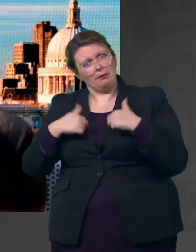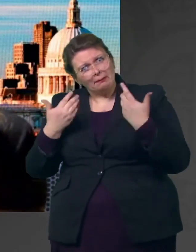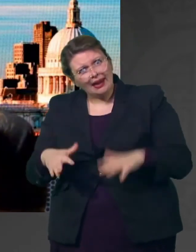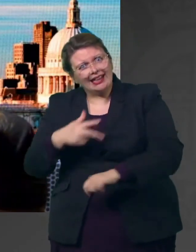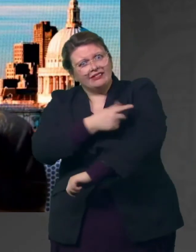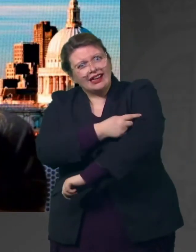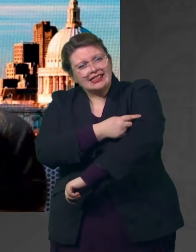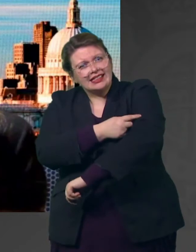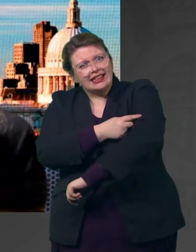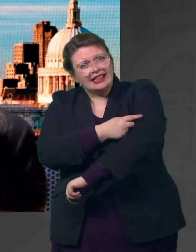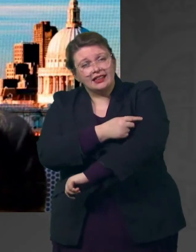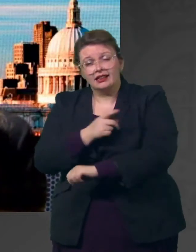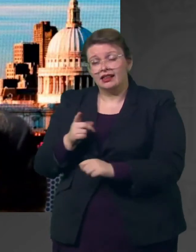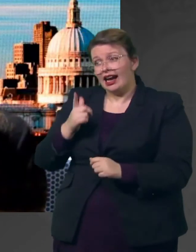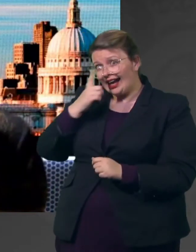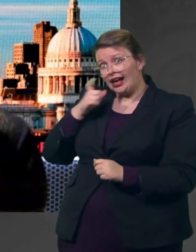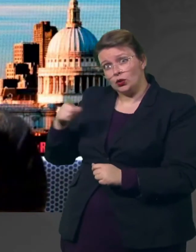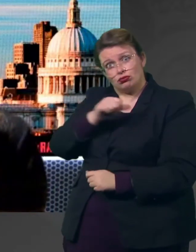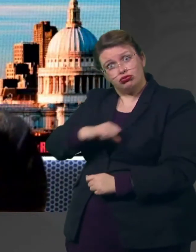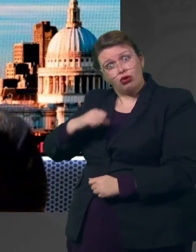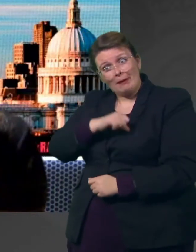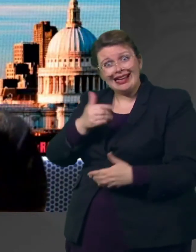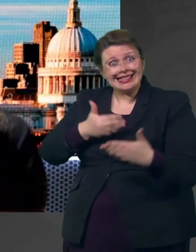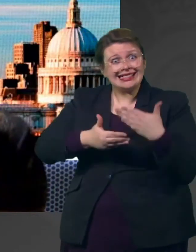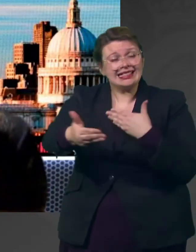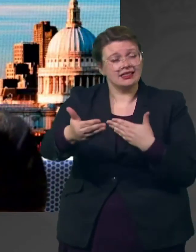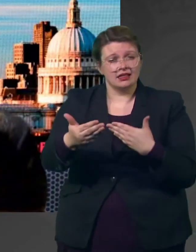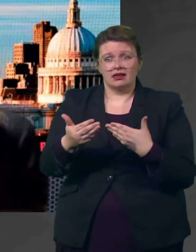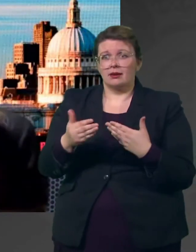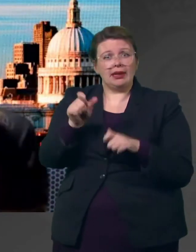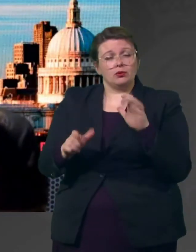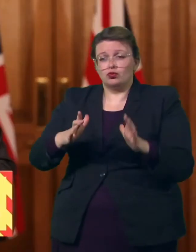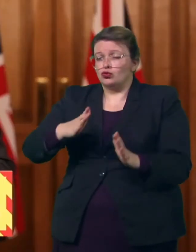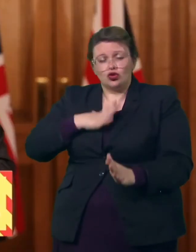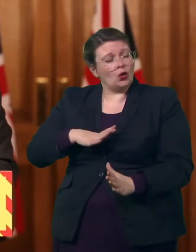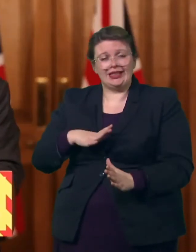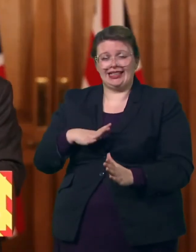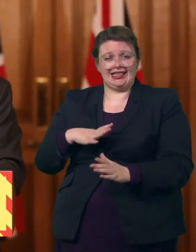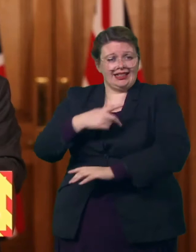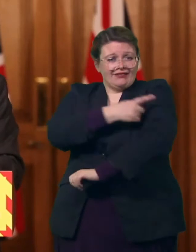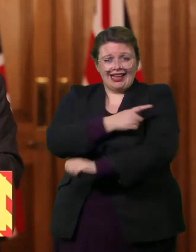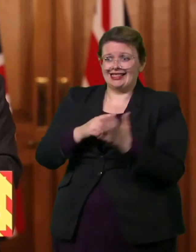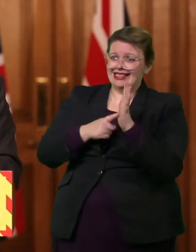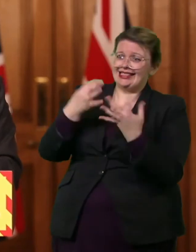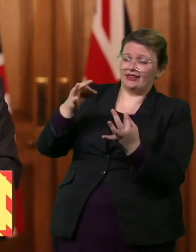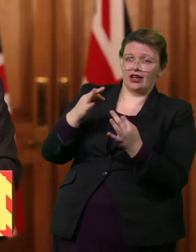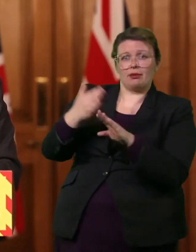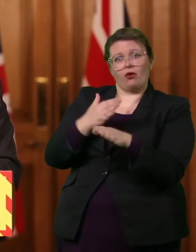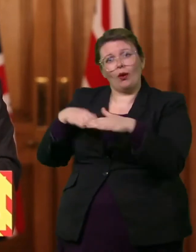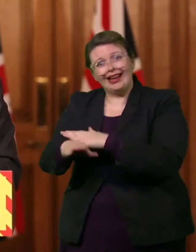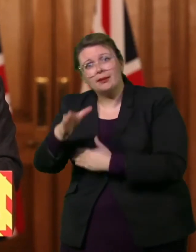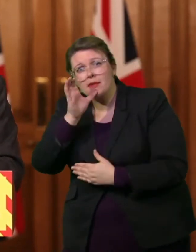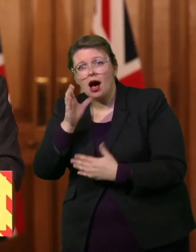a vaccine passport to get into the pub or to a football match? Thanks very much. Well, look, this is an incredibly